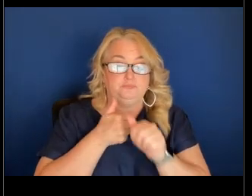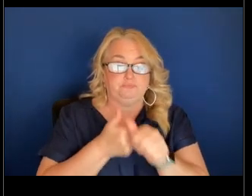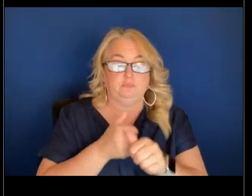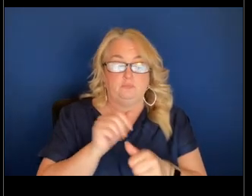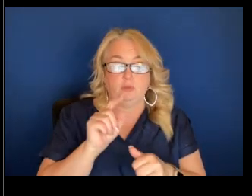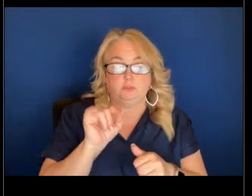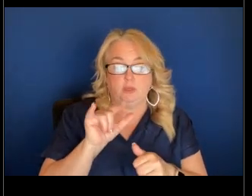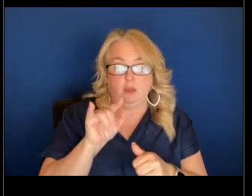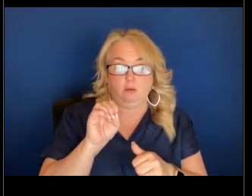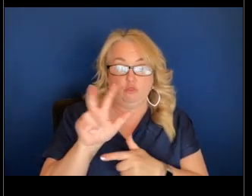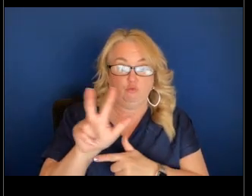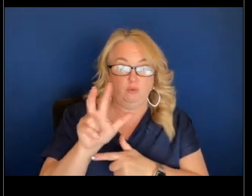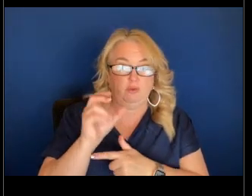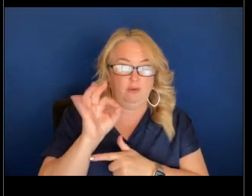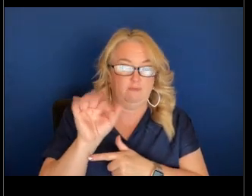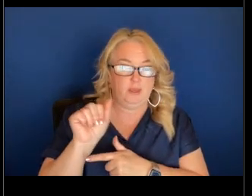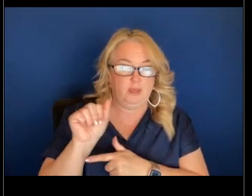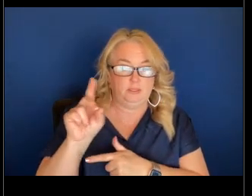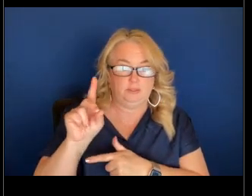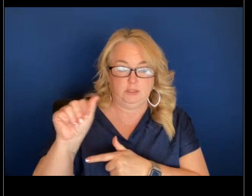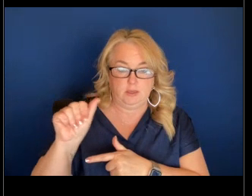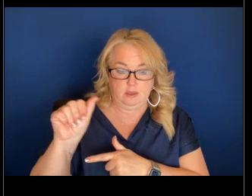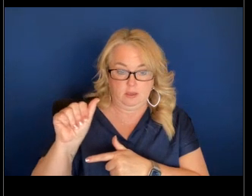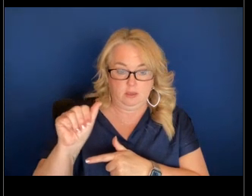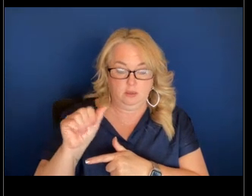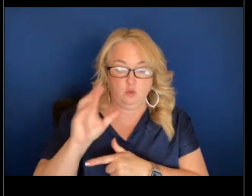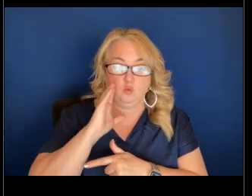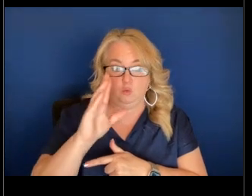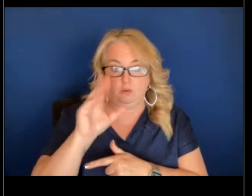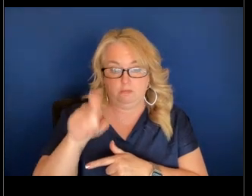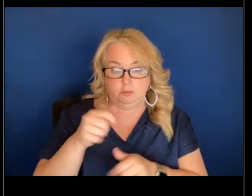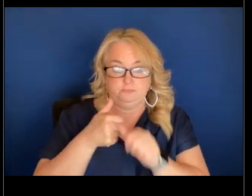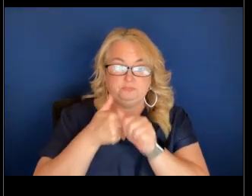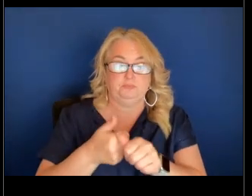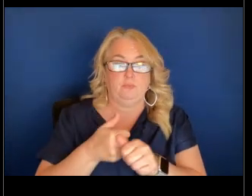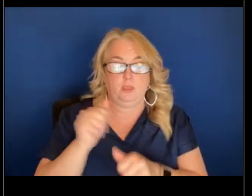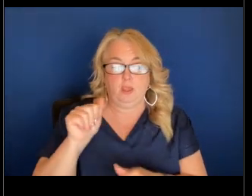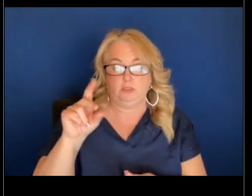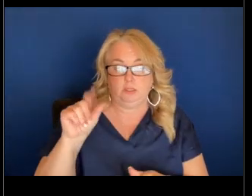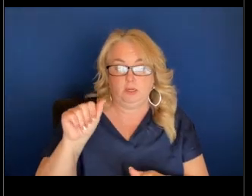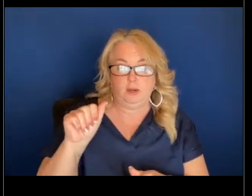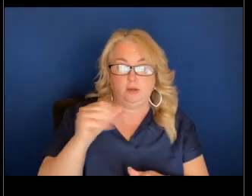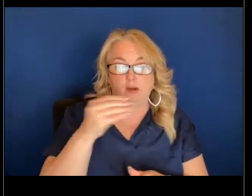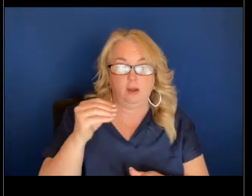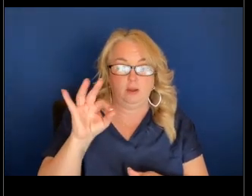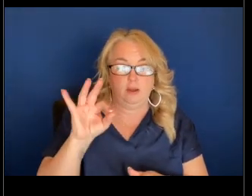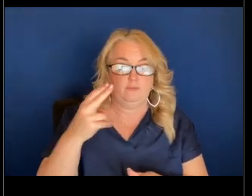the ADA and would have to comply with the ADA and FHA.